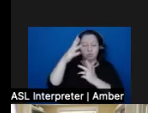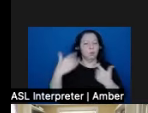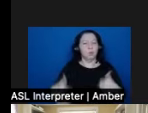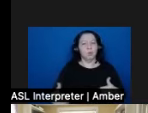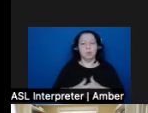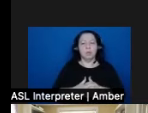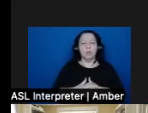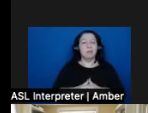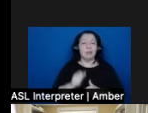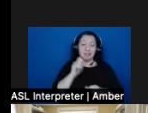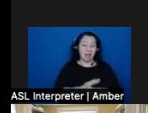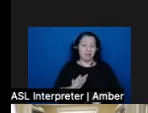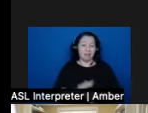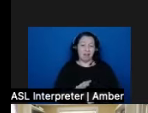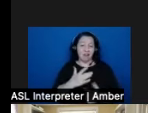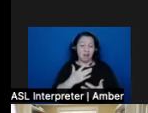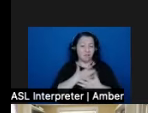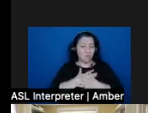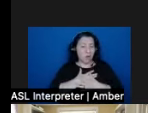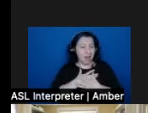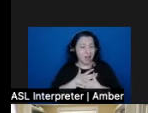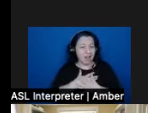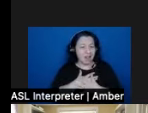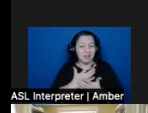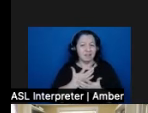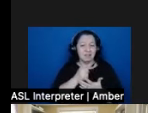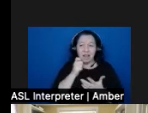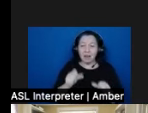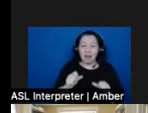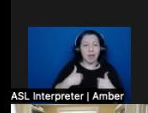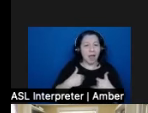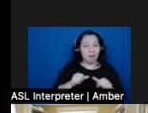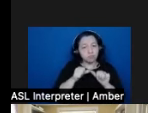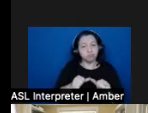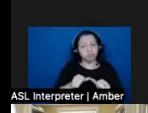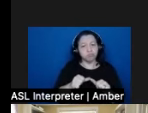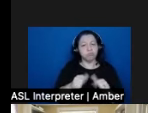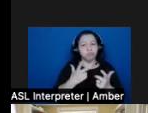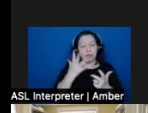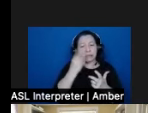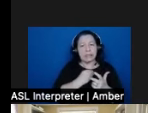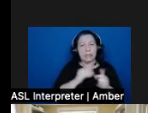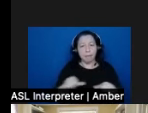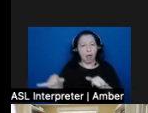and lack of rest, you know, unable to have consistency sleep patterns.